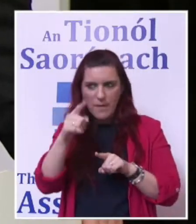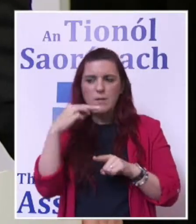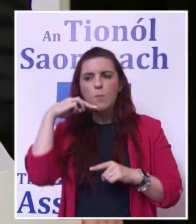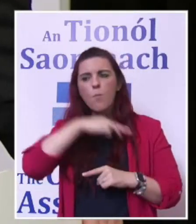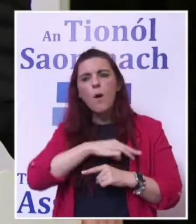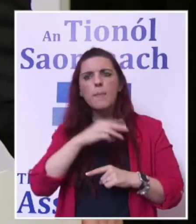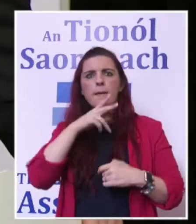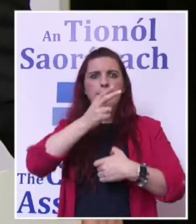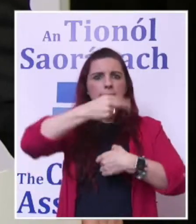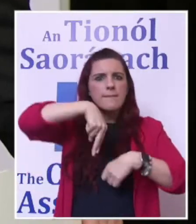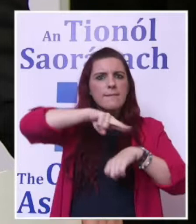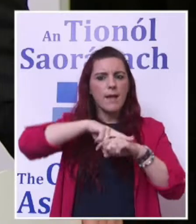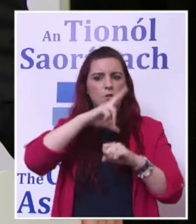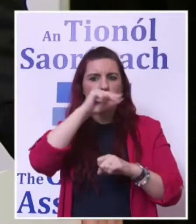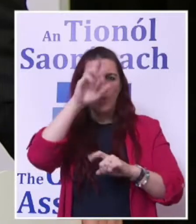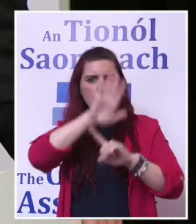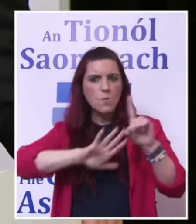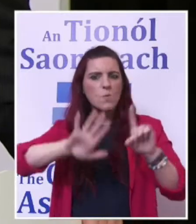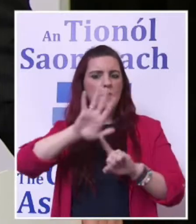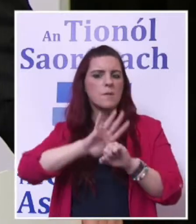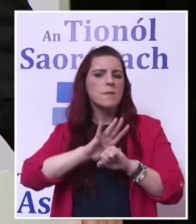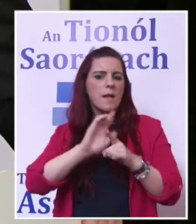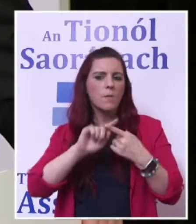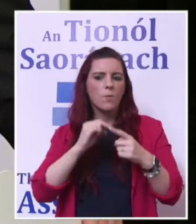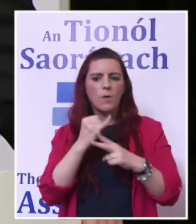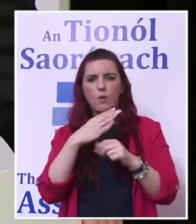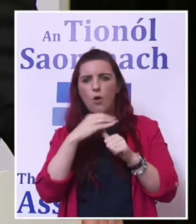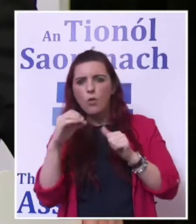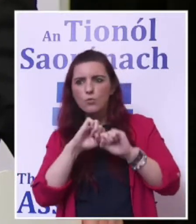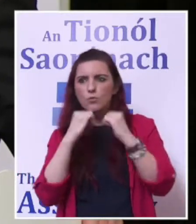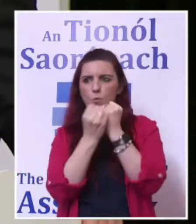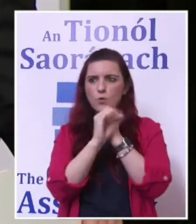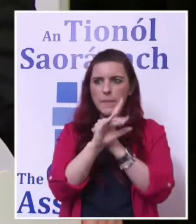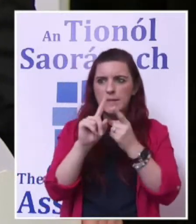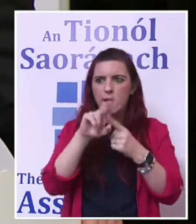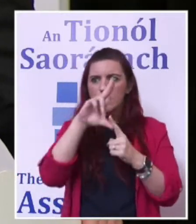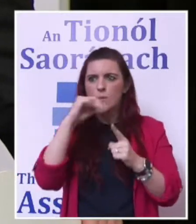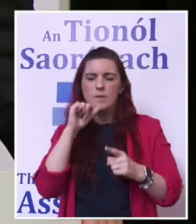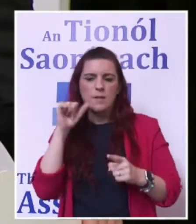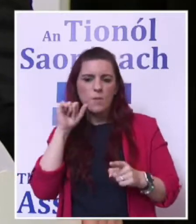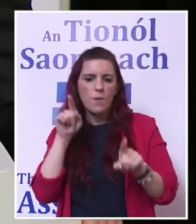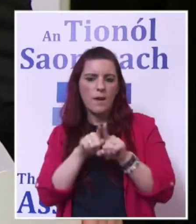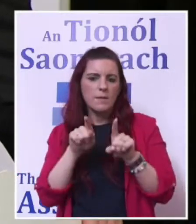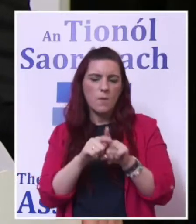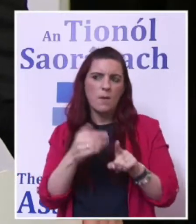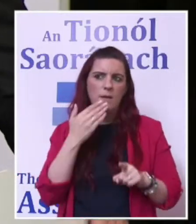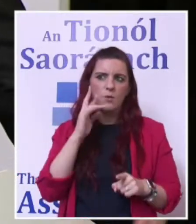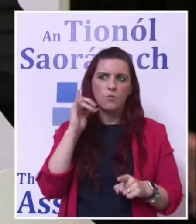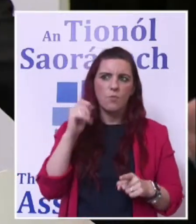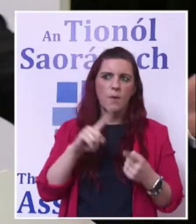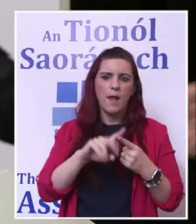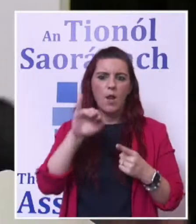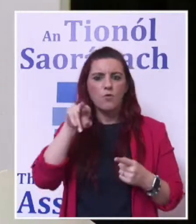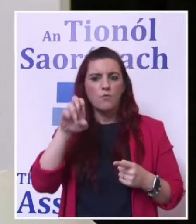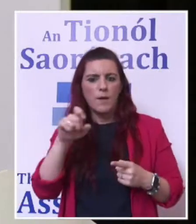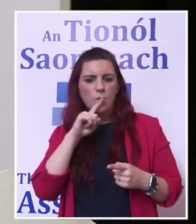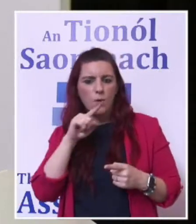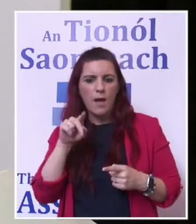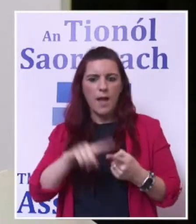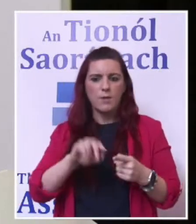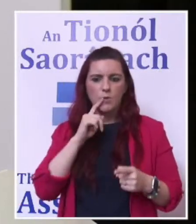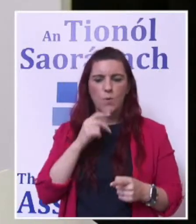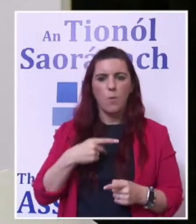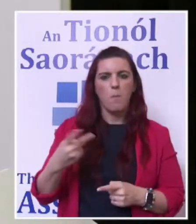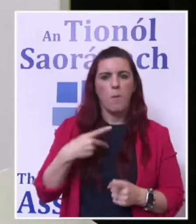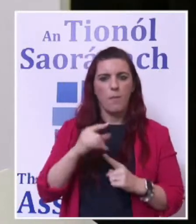important. We were on some of the broadsheets yesterday as well, and indeed social media. So thanks to Ronan and Lorraine, to our Irish